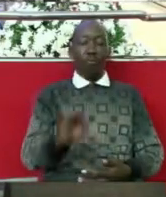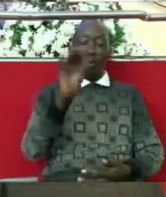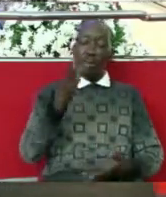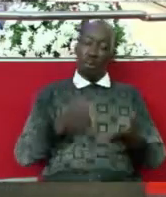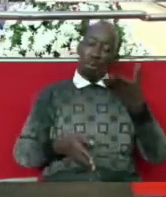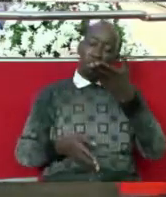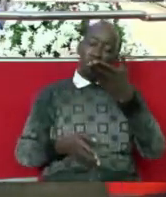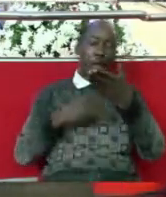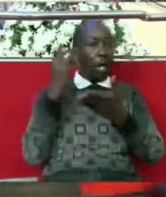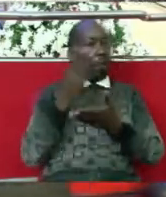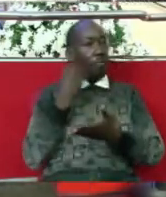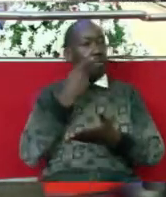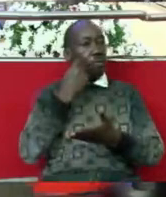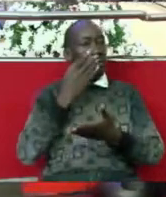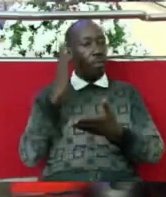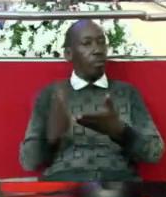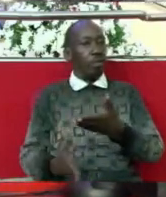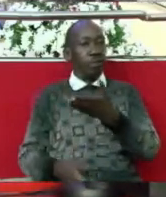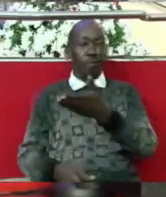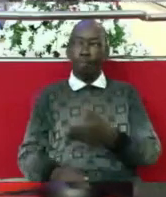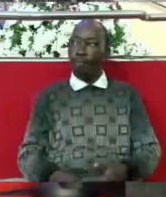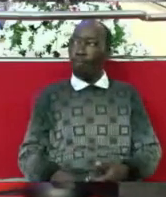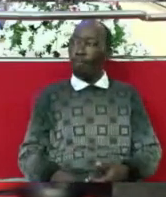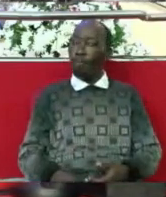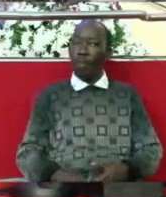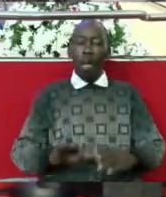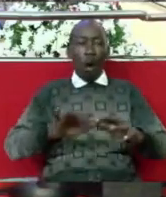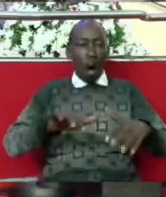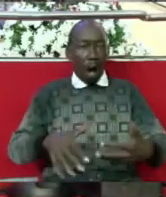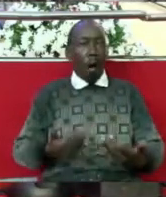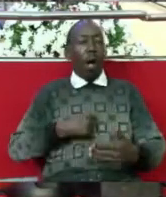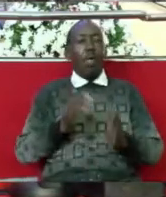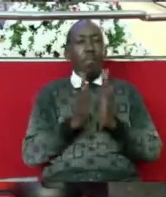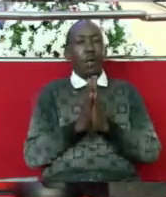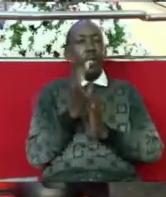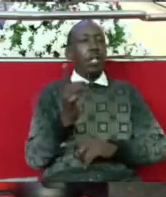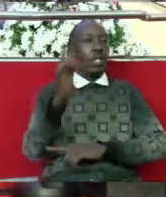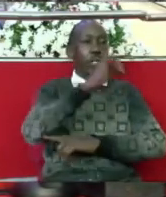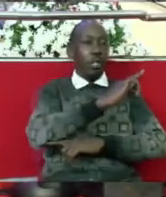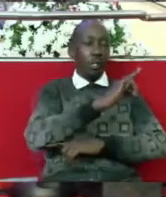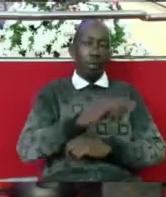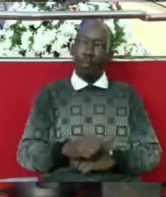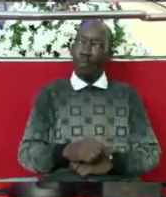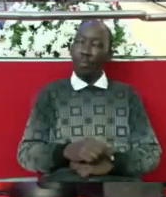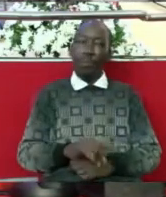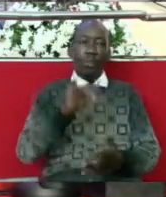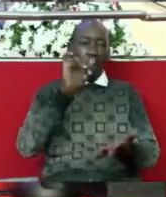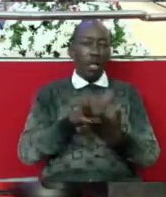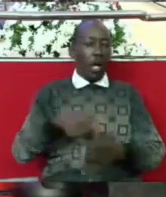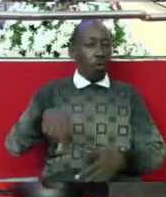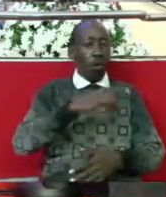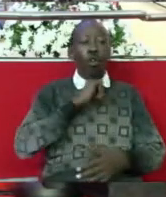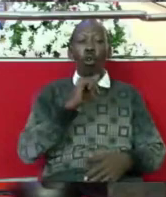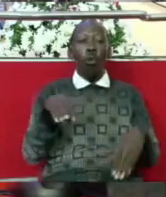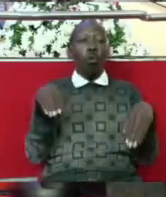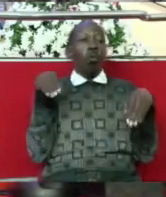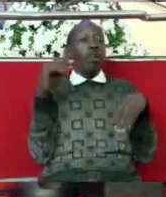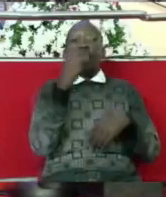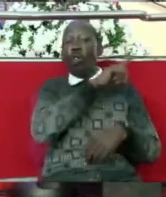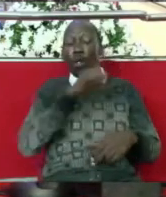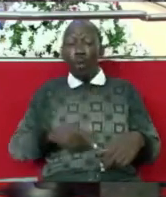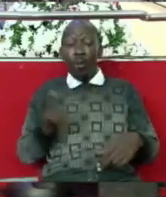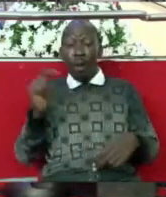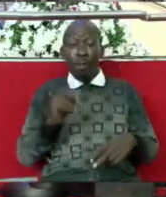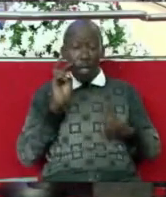alipokuwa anatoka pale, wale walikuwa wameangamizwa tayari. Oh, how I pray today. Na ombi langu ni kwamba that we will not wait for the Lord to come and